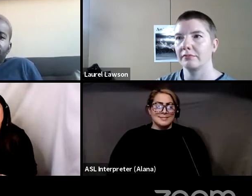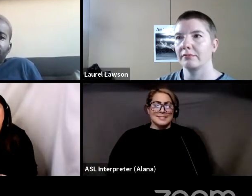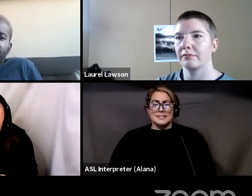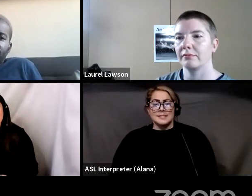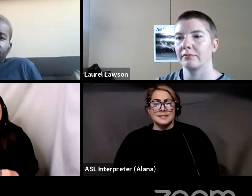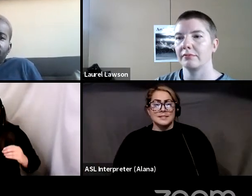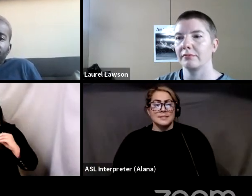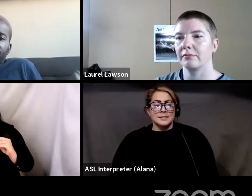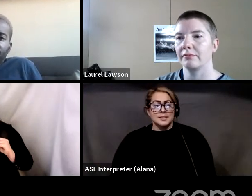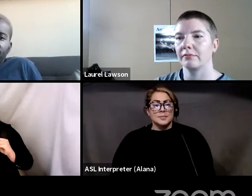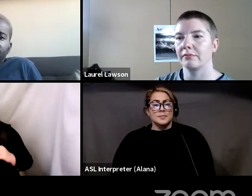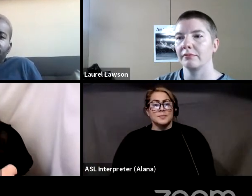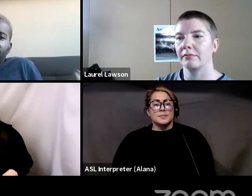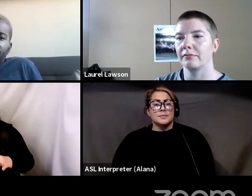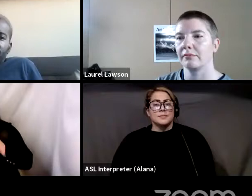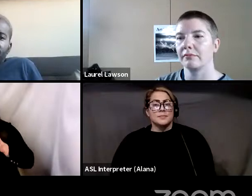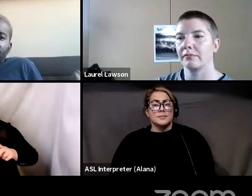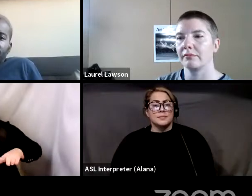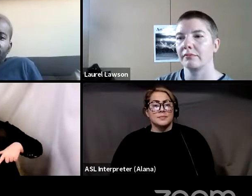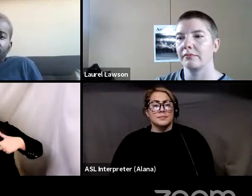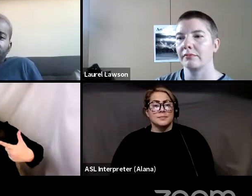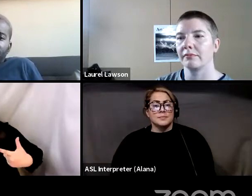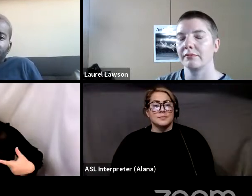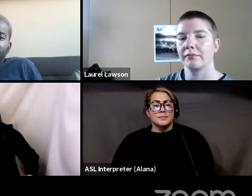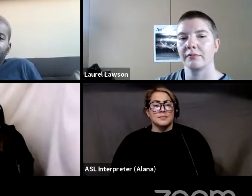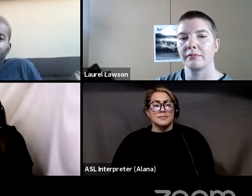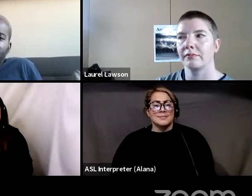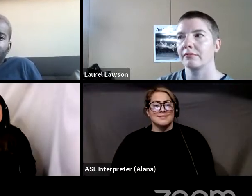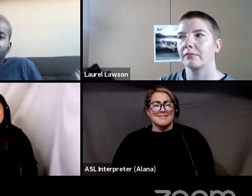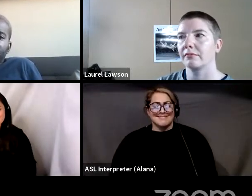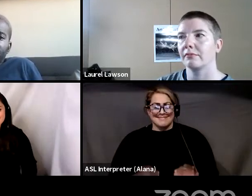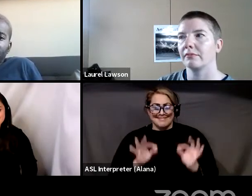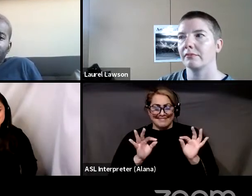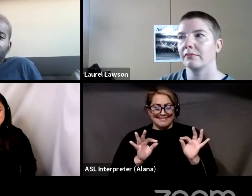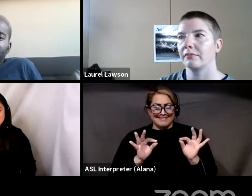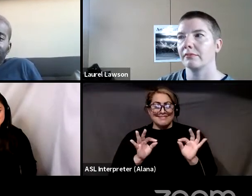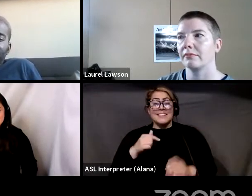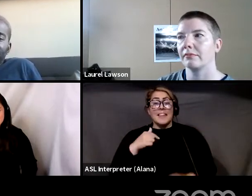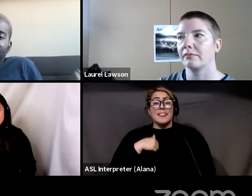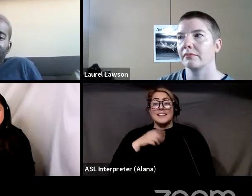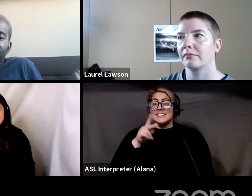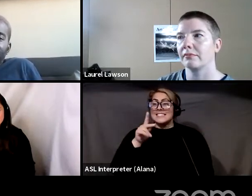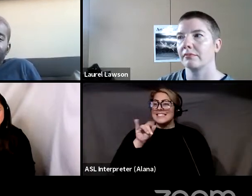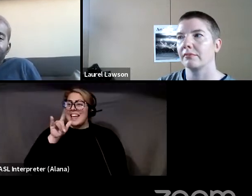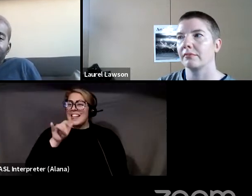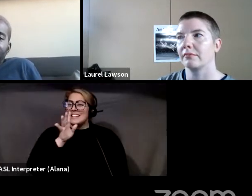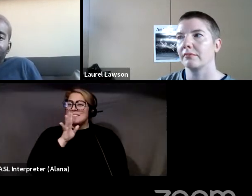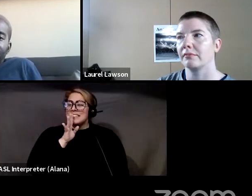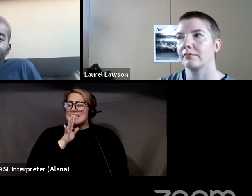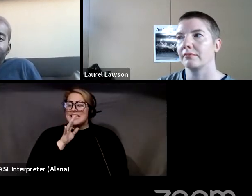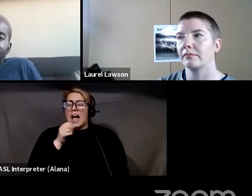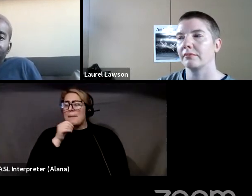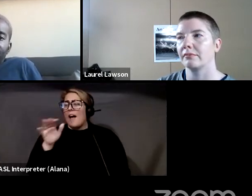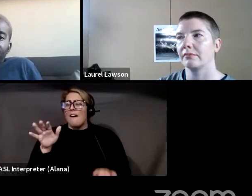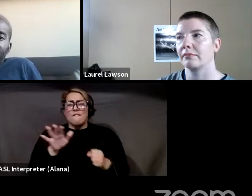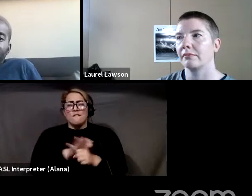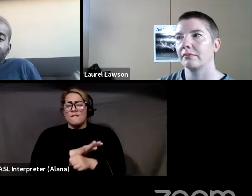This is Kayla speaking, and it's not fully formed, so follow me. There's